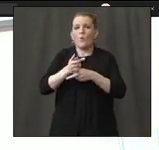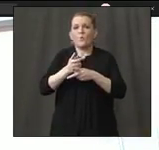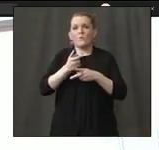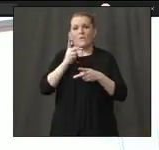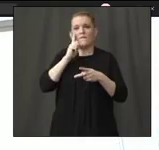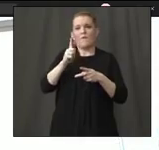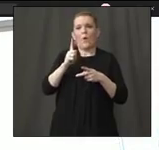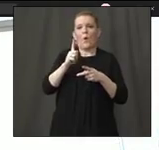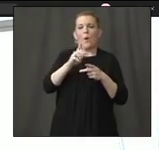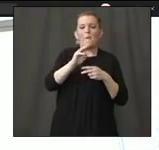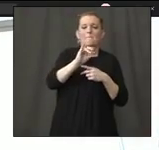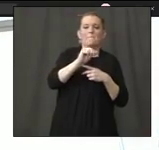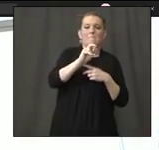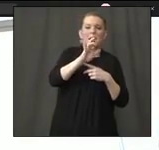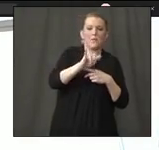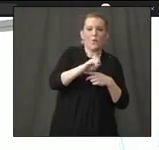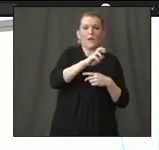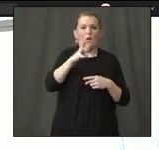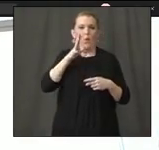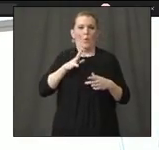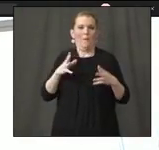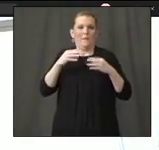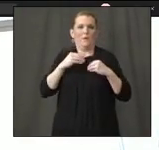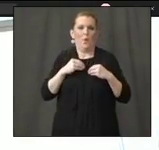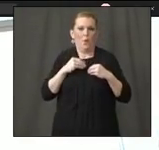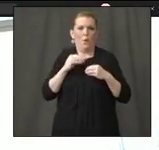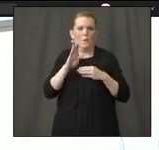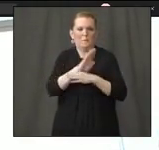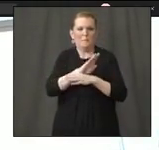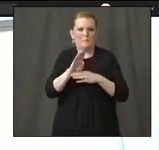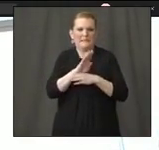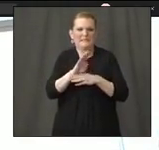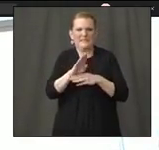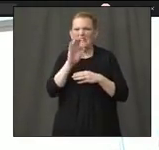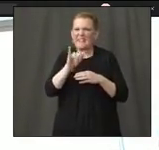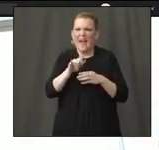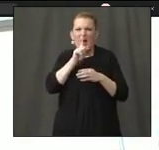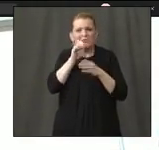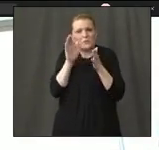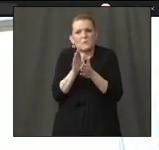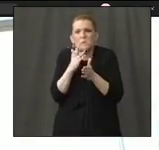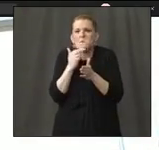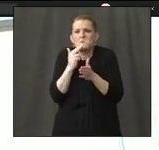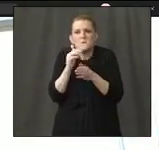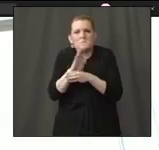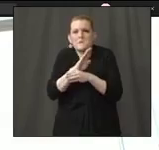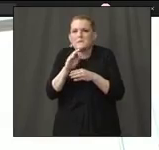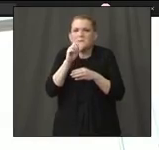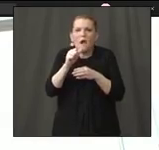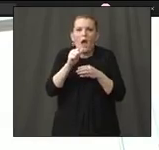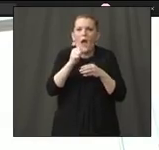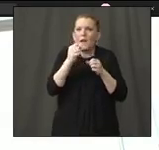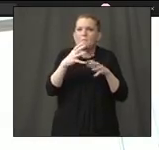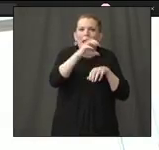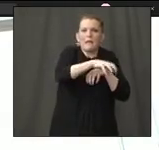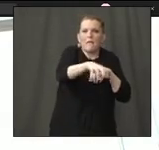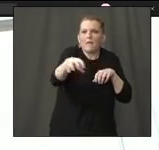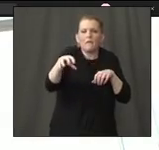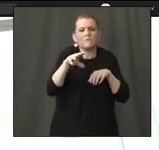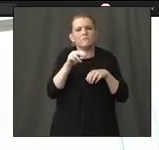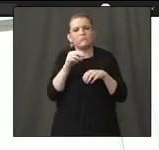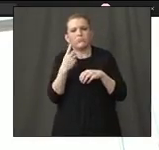feature. And again, those are for your smaller mom and pop Main Street businesses. So again, I encourage people to apply